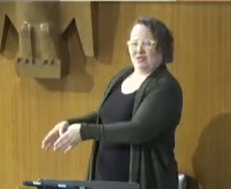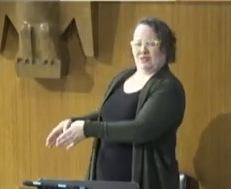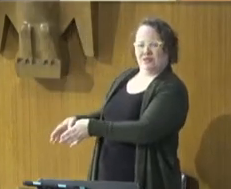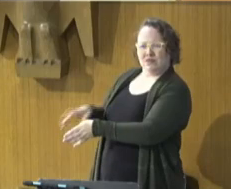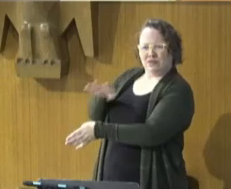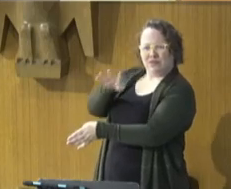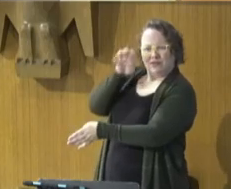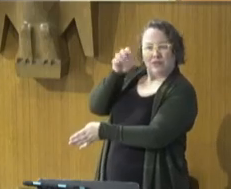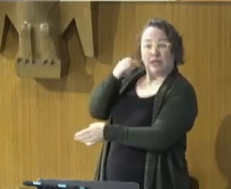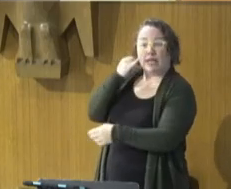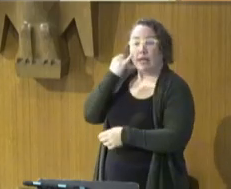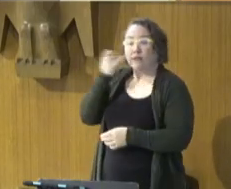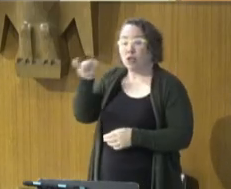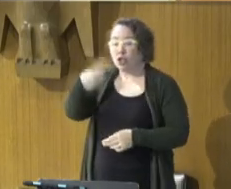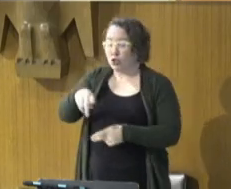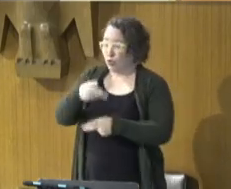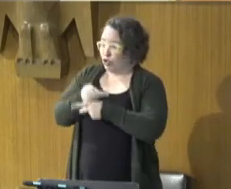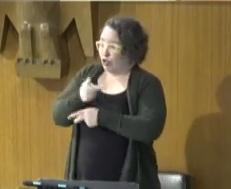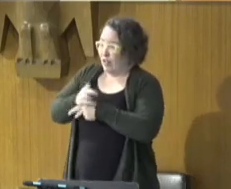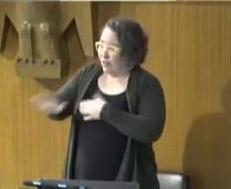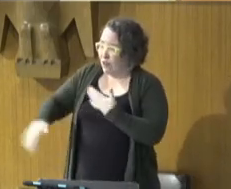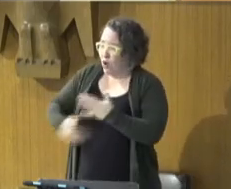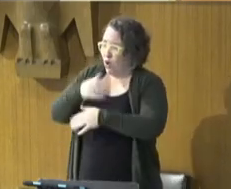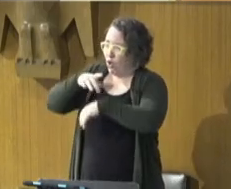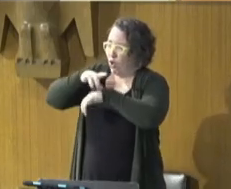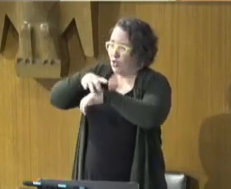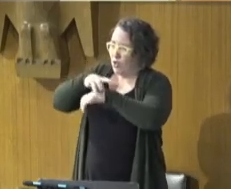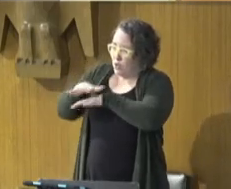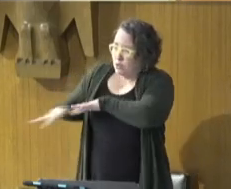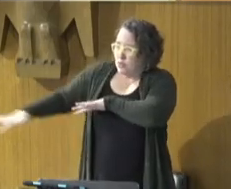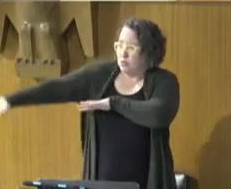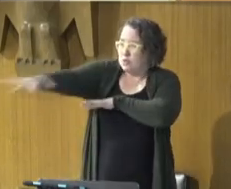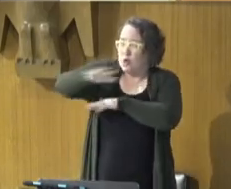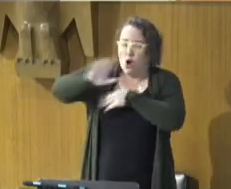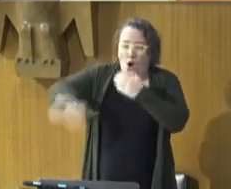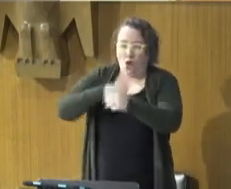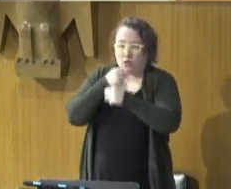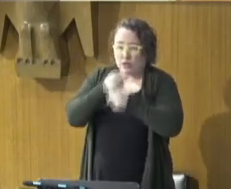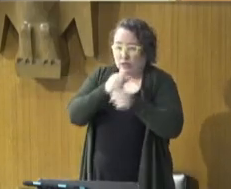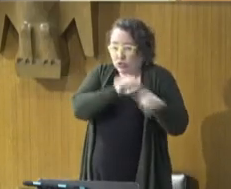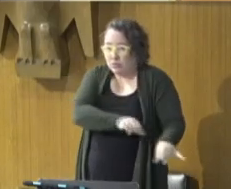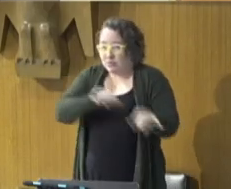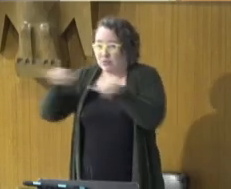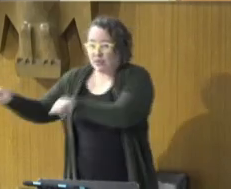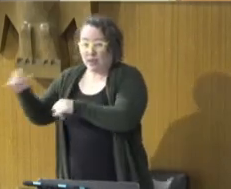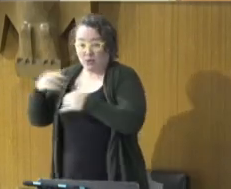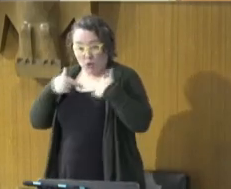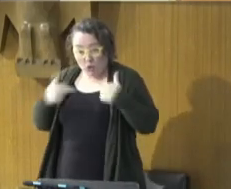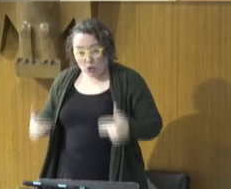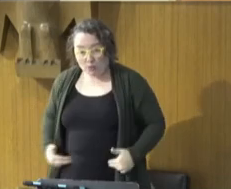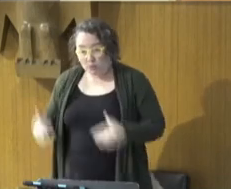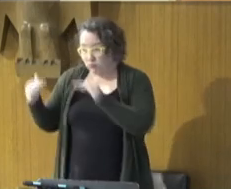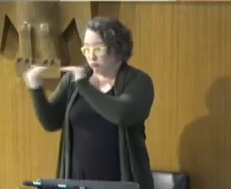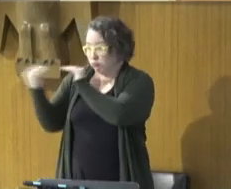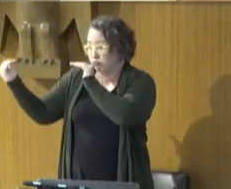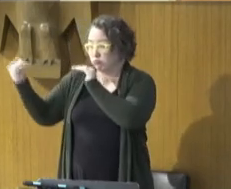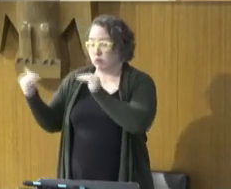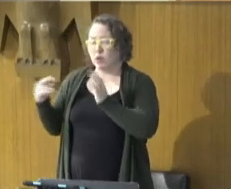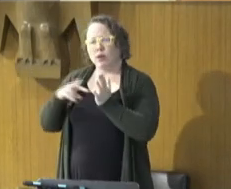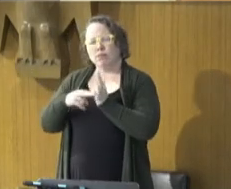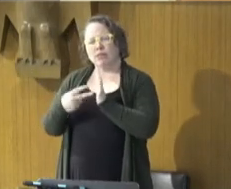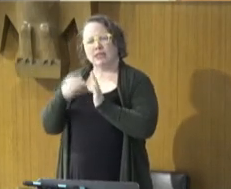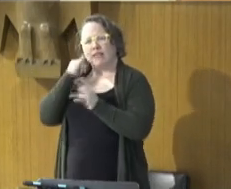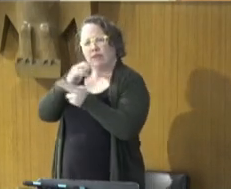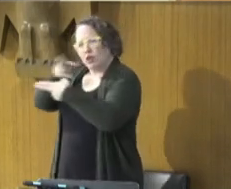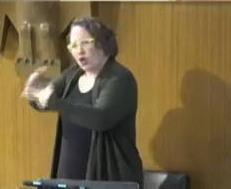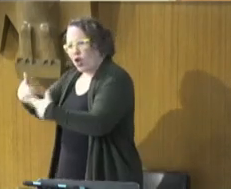treated all animals with the same love that we expect to be shown to humans? Then if you were to call someone an animal